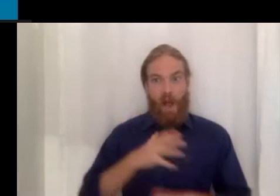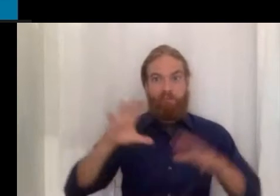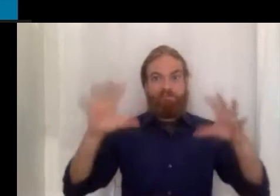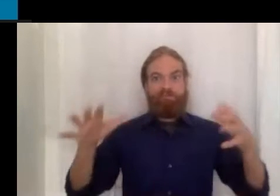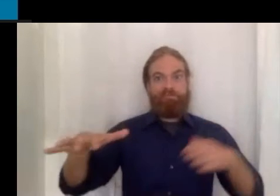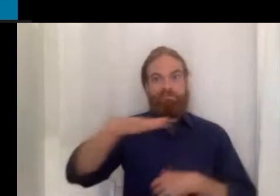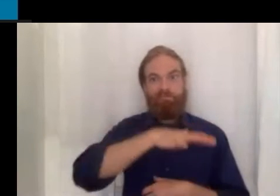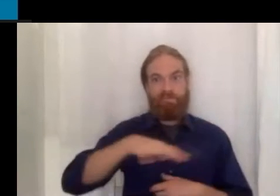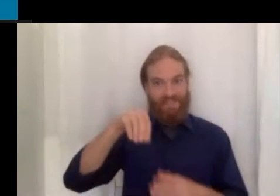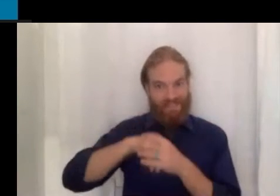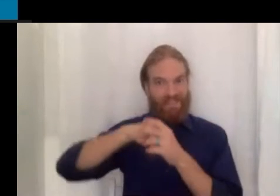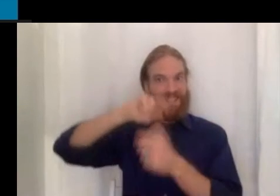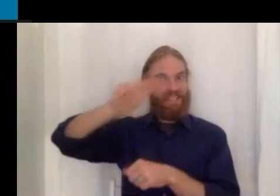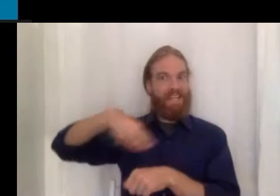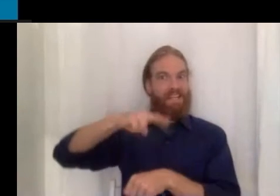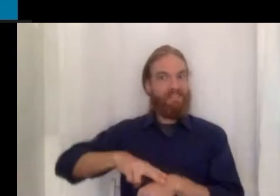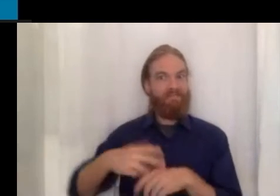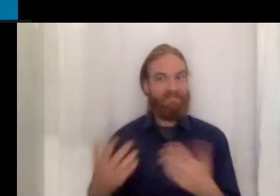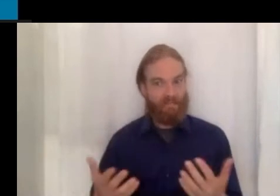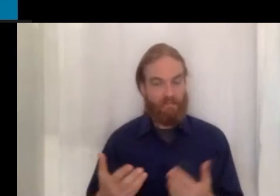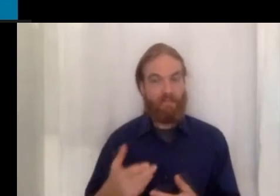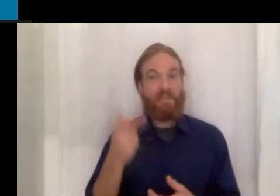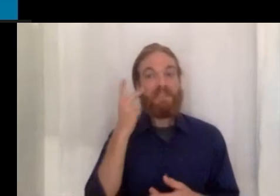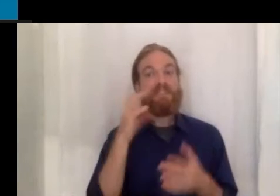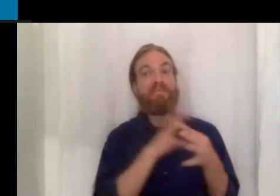limited resource. It will be